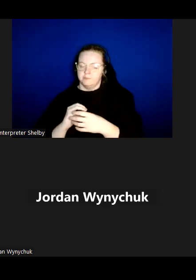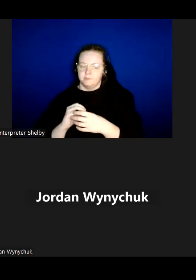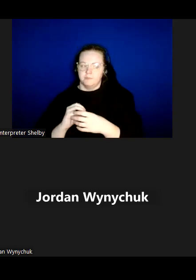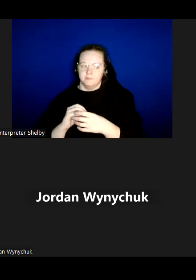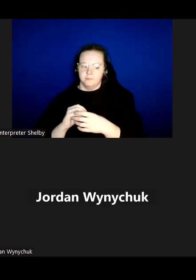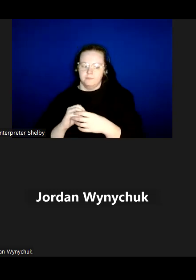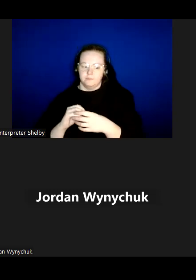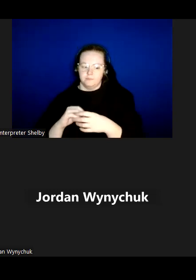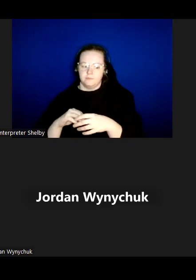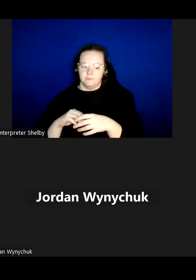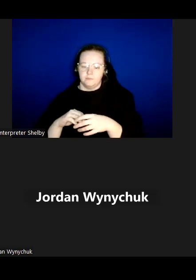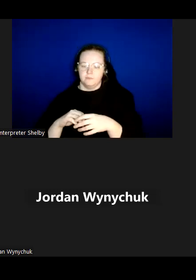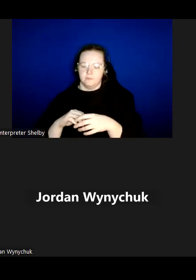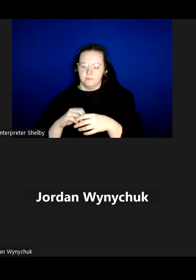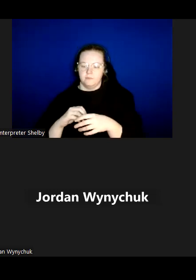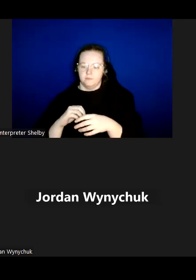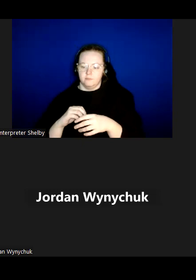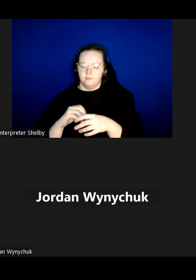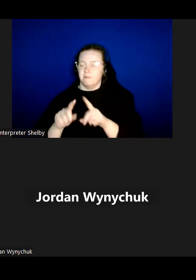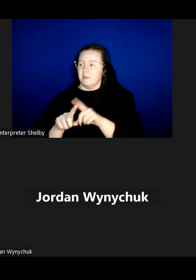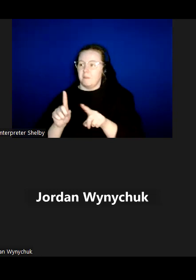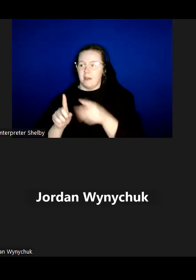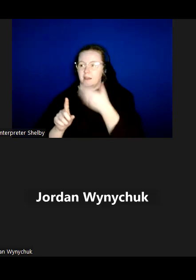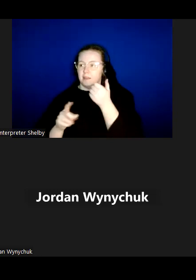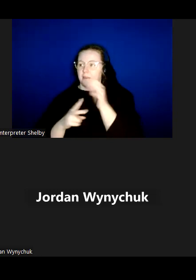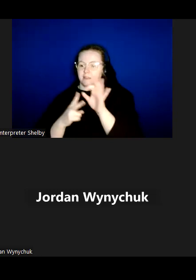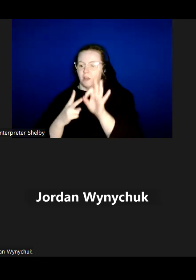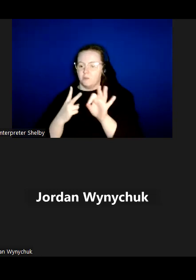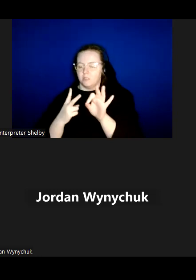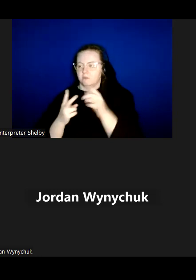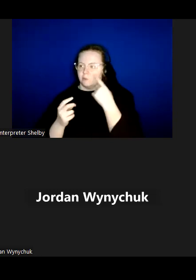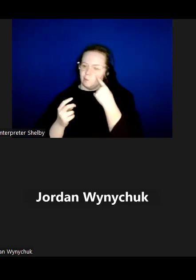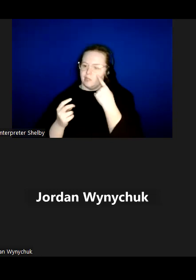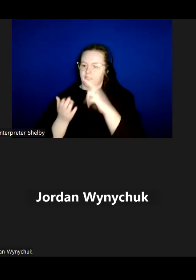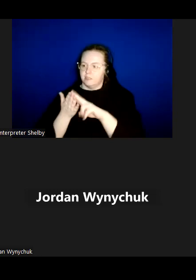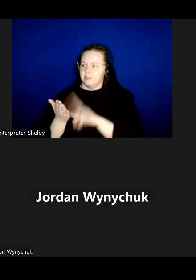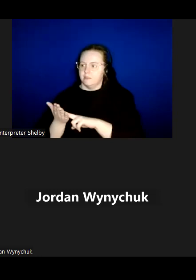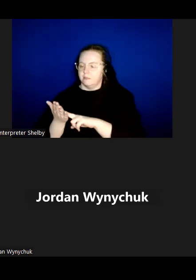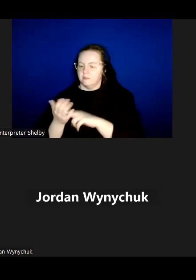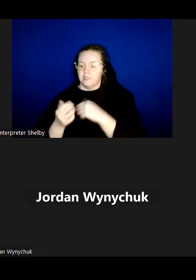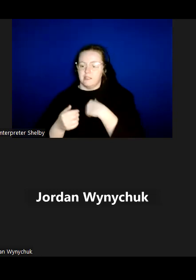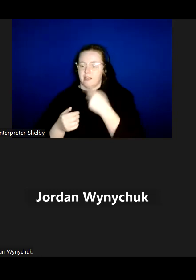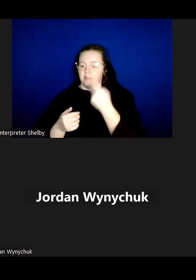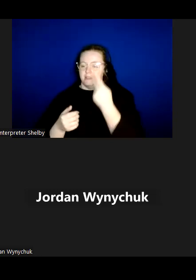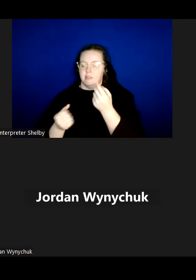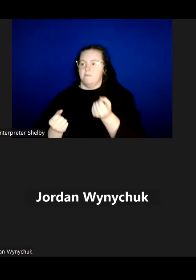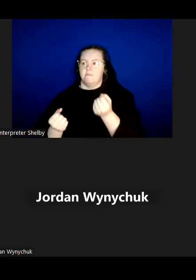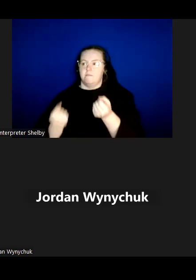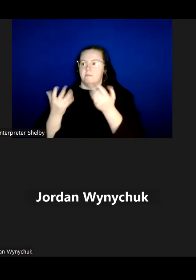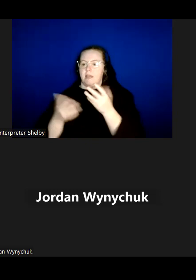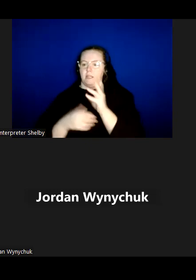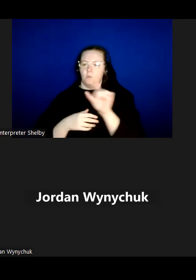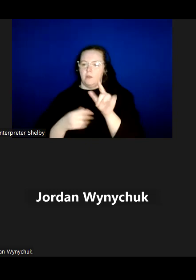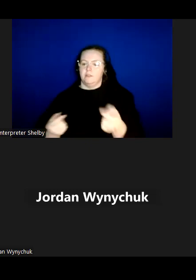Okay. But the practice is, like, best practice is to still get those witnessed. And I have seen tons of them coming into the courts,